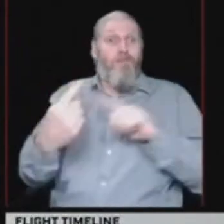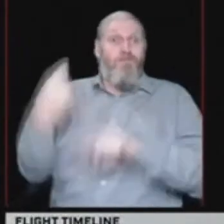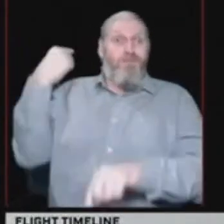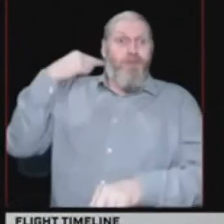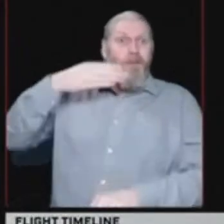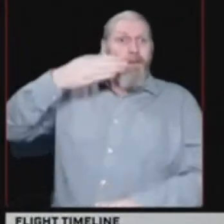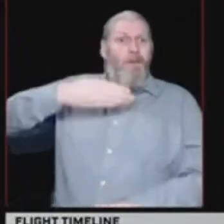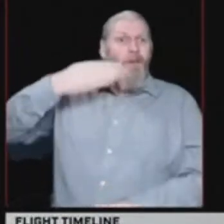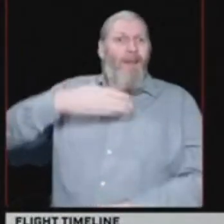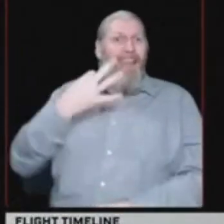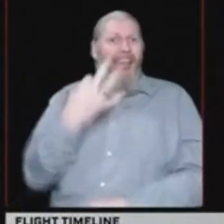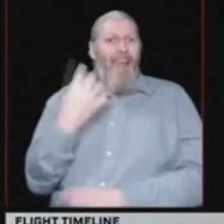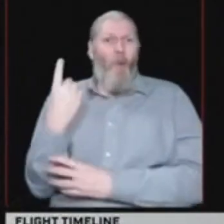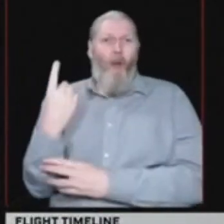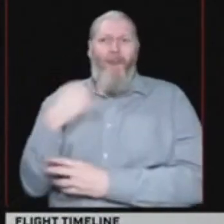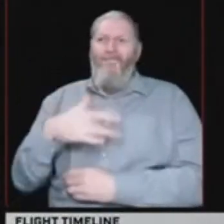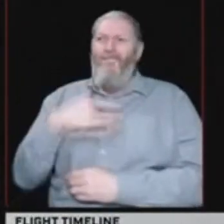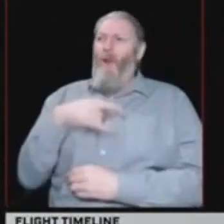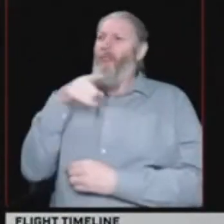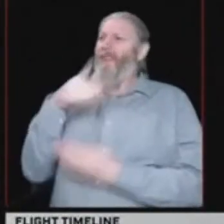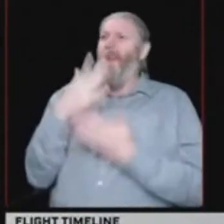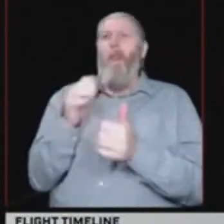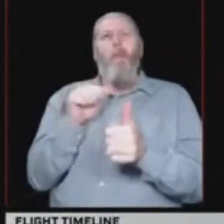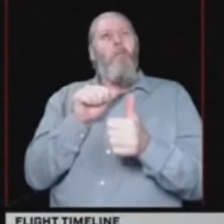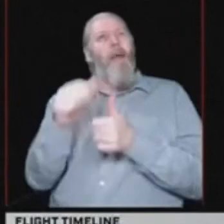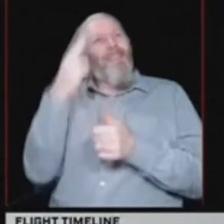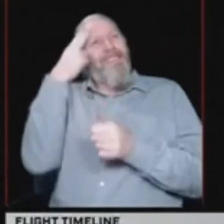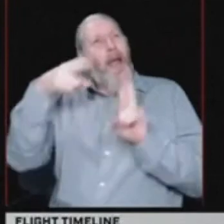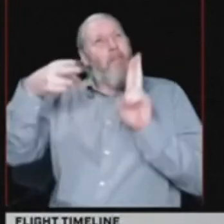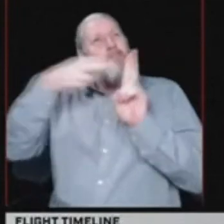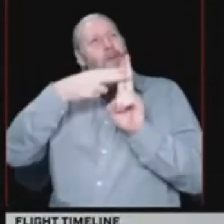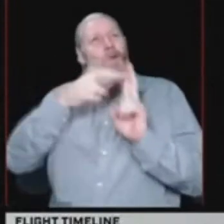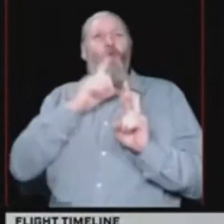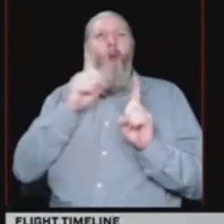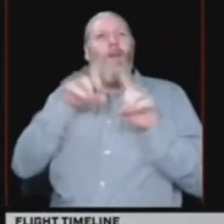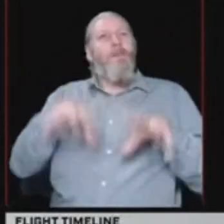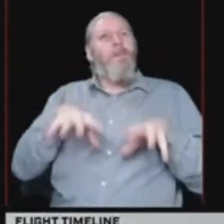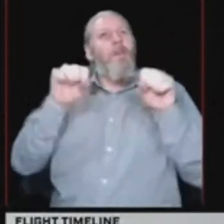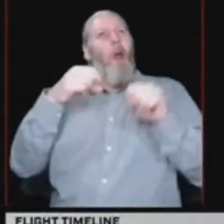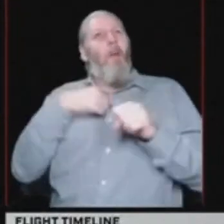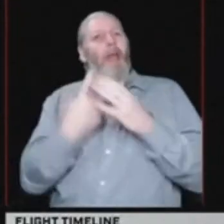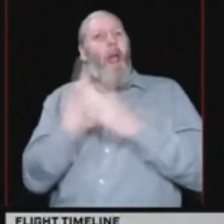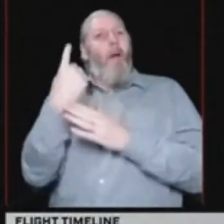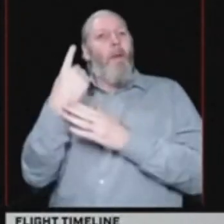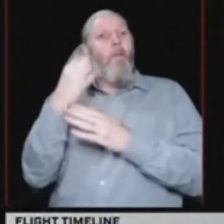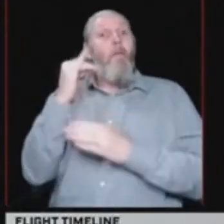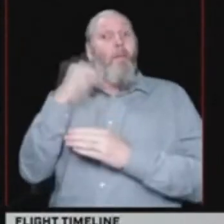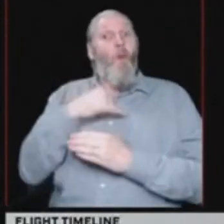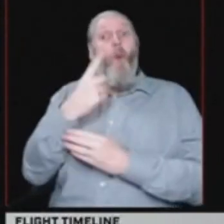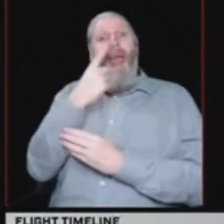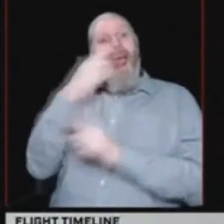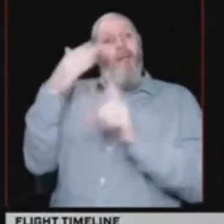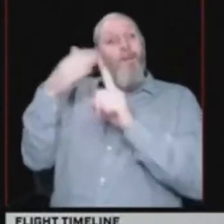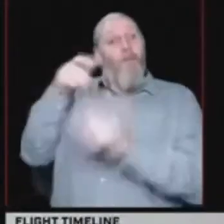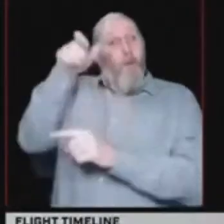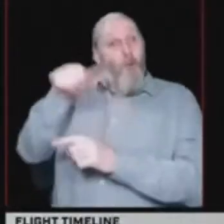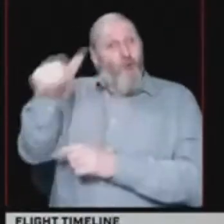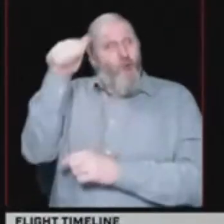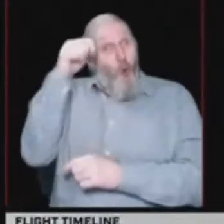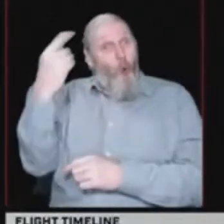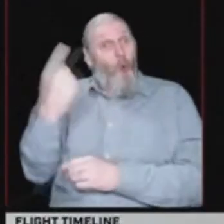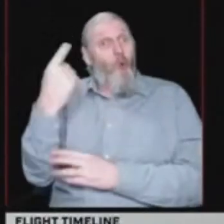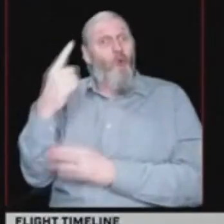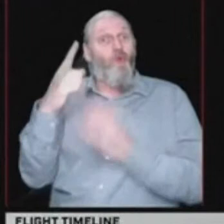name for the mission, for a starting up launch out of the UK. But let's hear a little bit more from a familiar face, Sir Richard Branson. Start Me